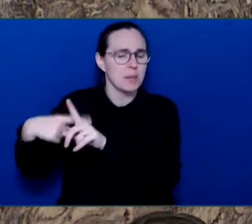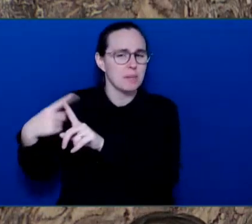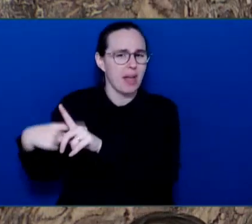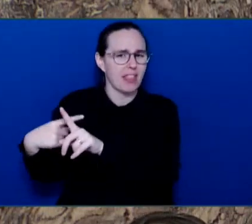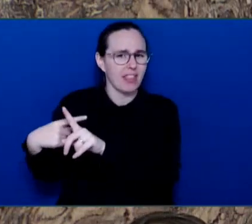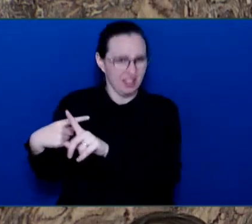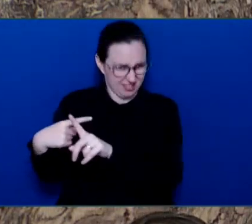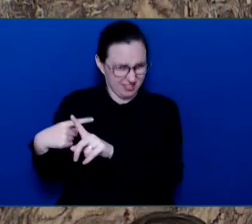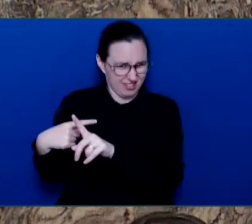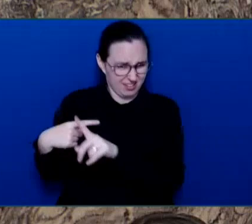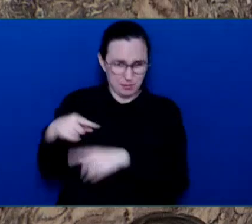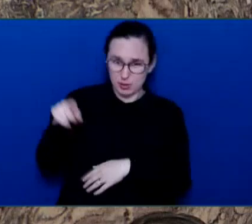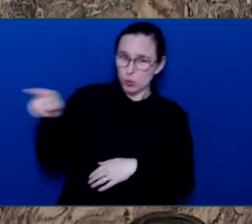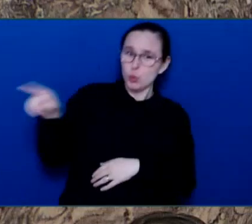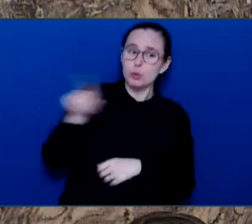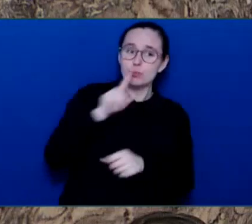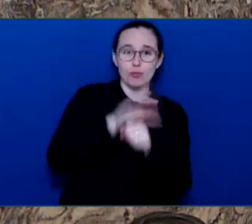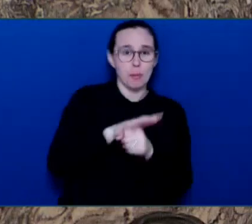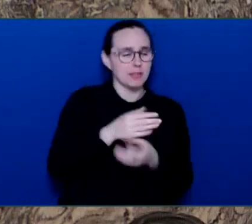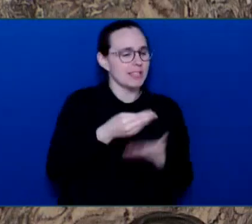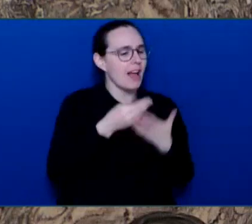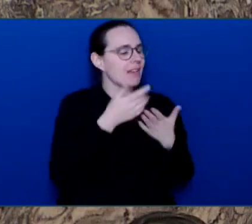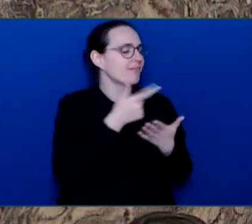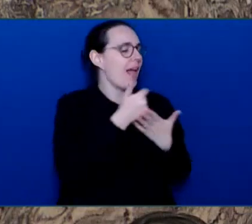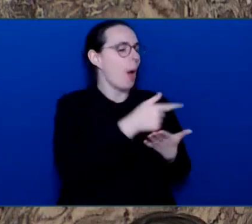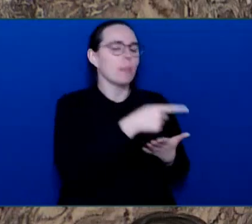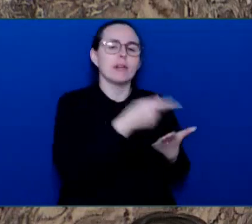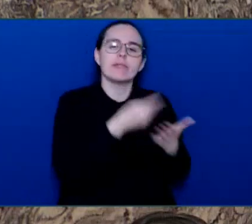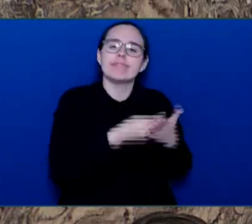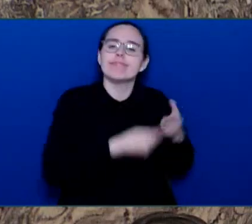BC scheme will slash household incomes by